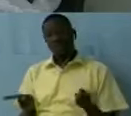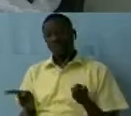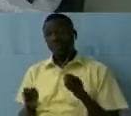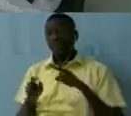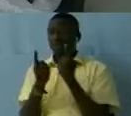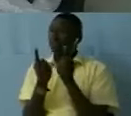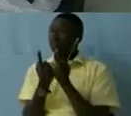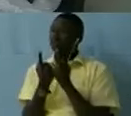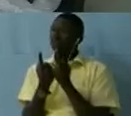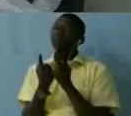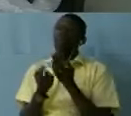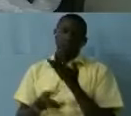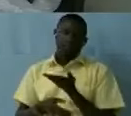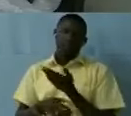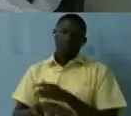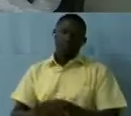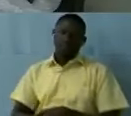And